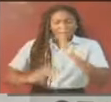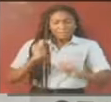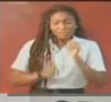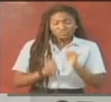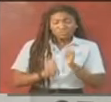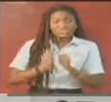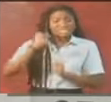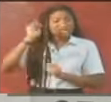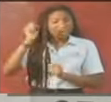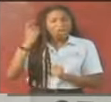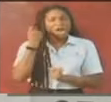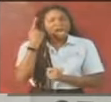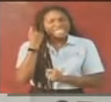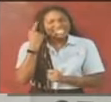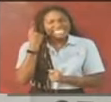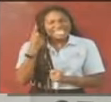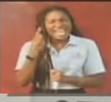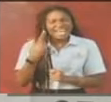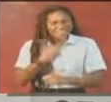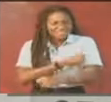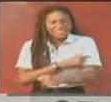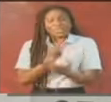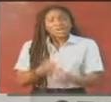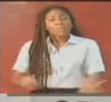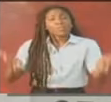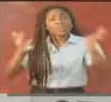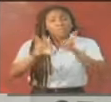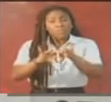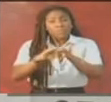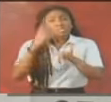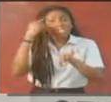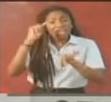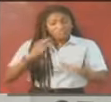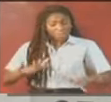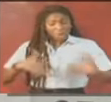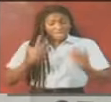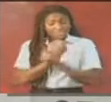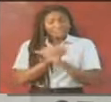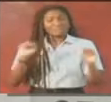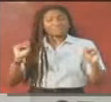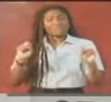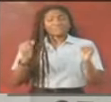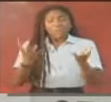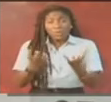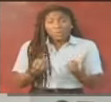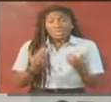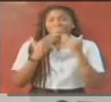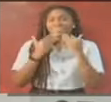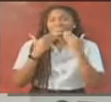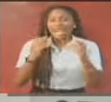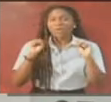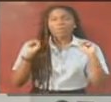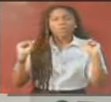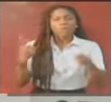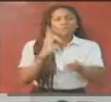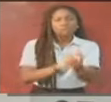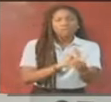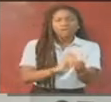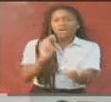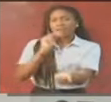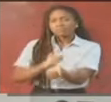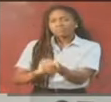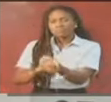Tobagonians understand the importance of vaccination to save lives. We would like to thank all healthcare workers